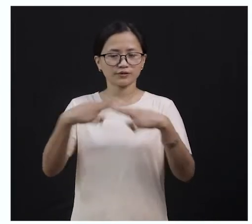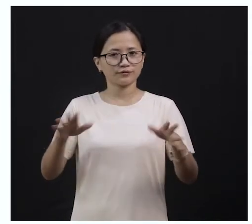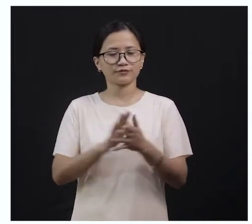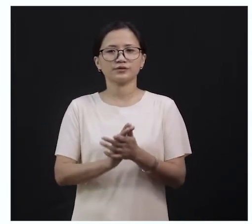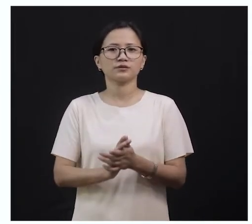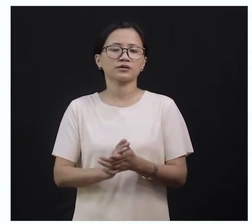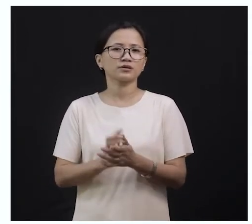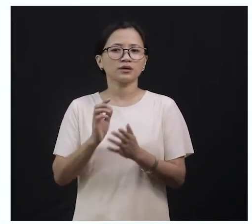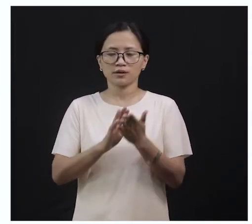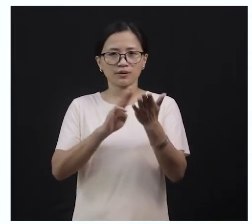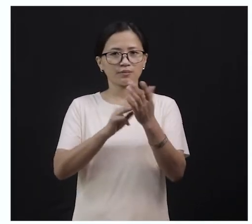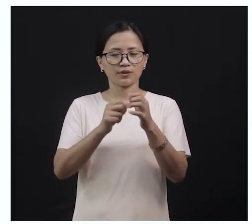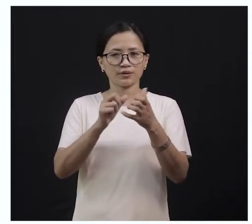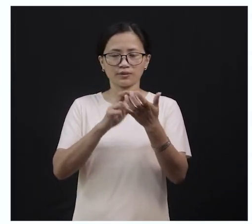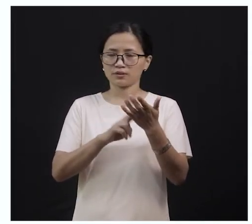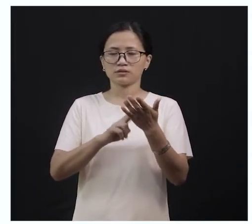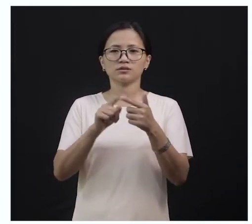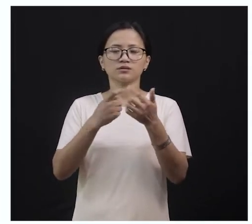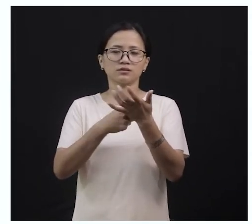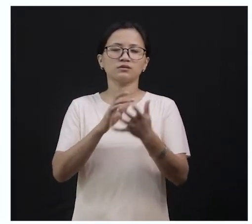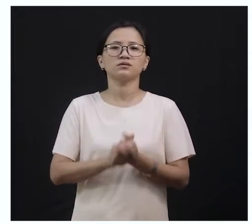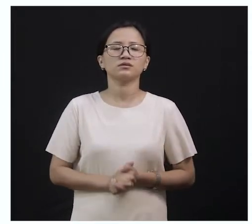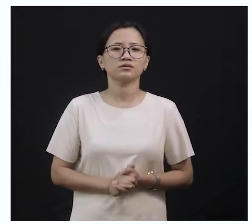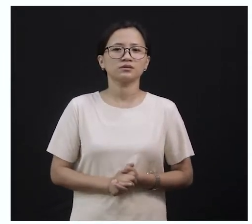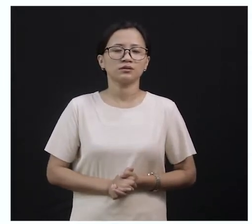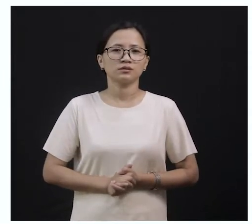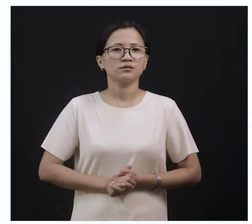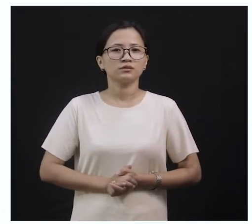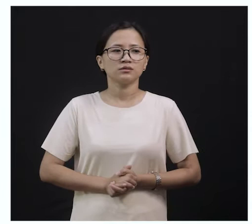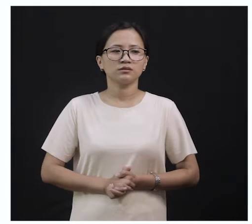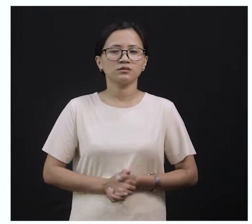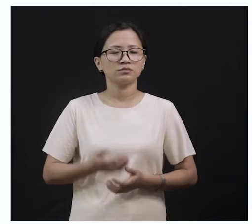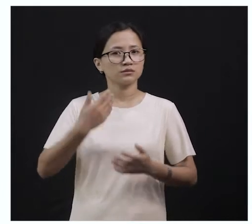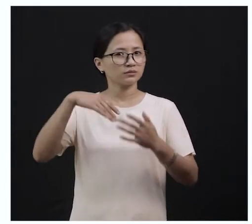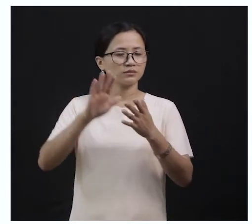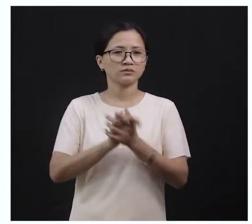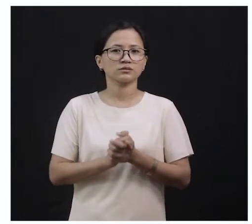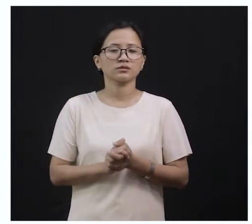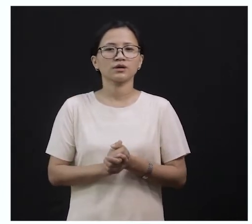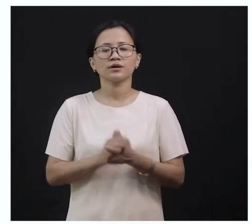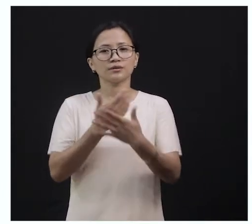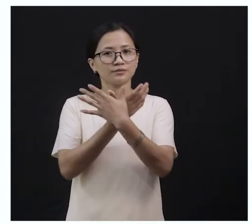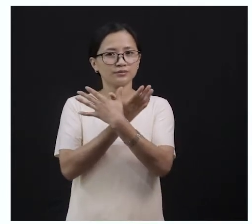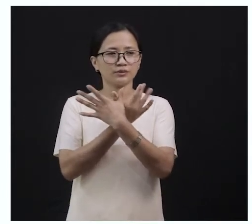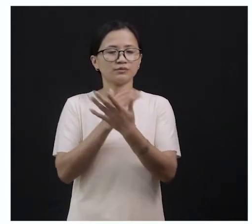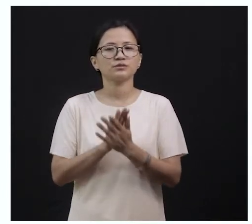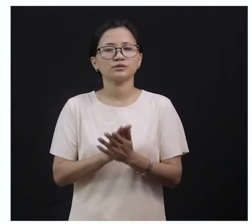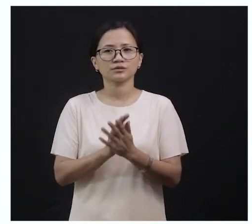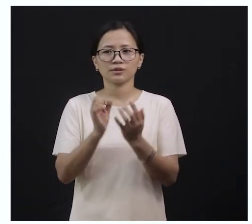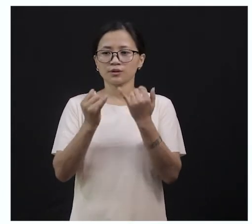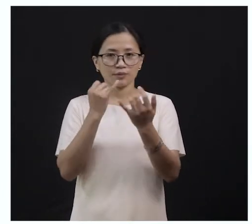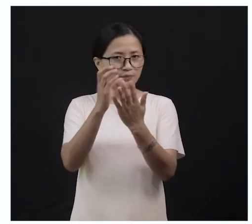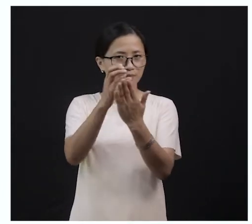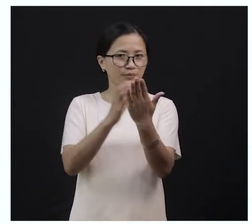style, okay? In a free manner, okay? So that is a free verse all about. Now let's go to the butterfly. This is the poem